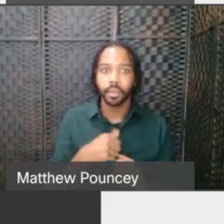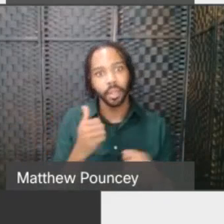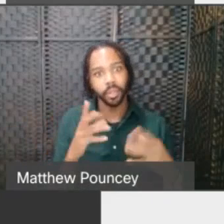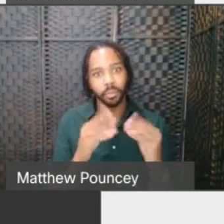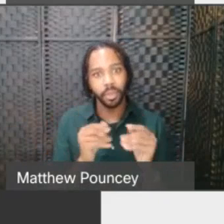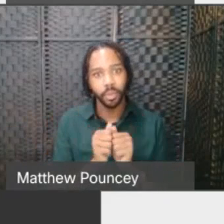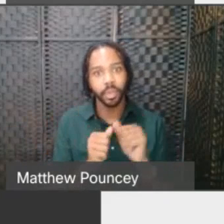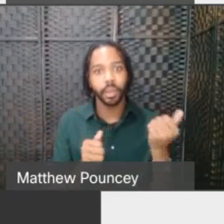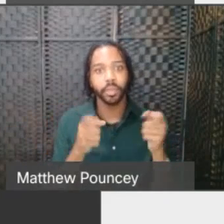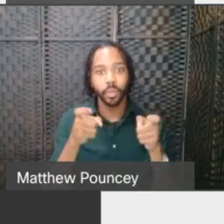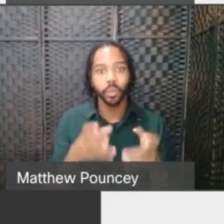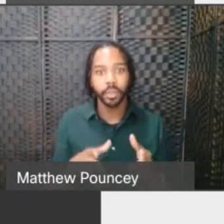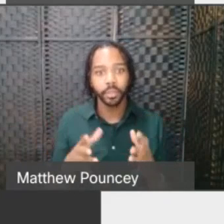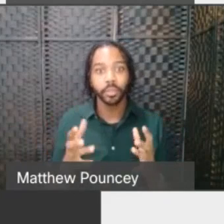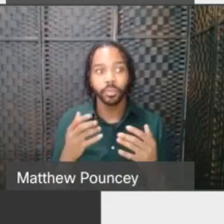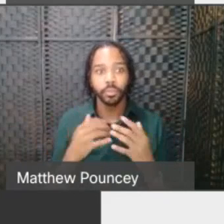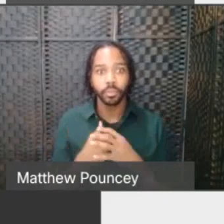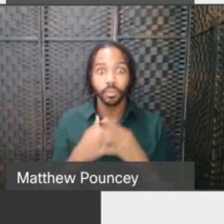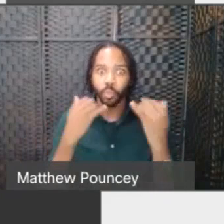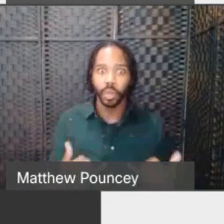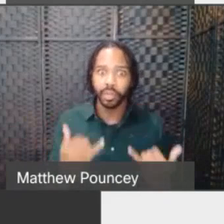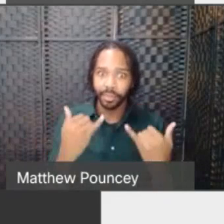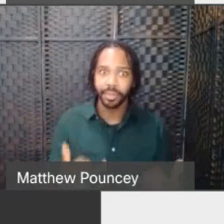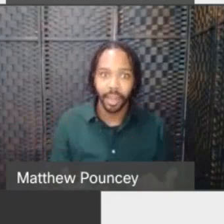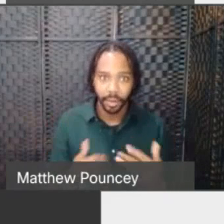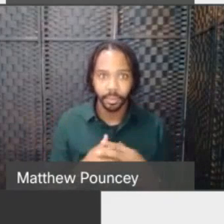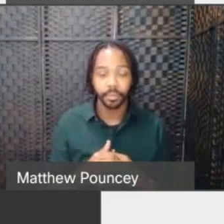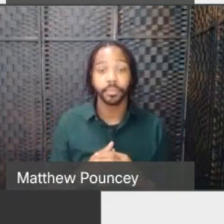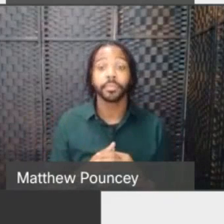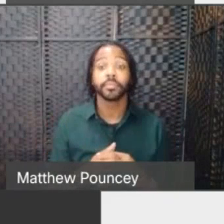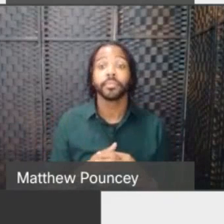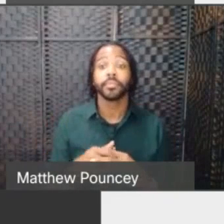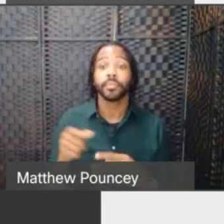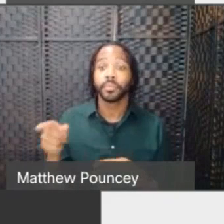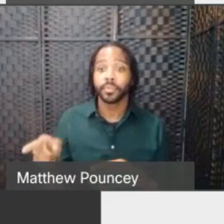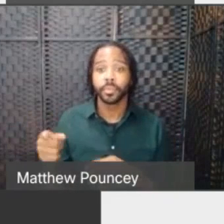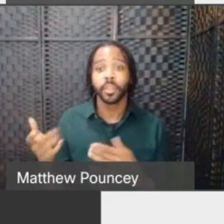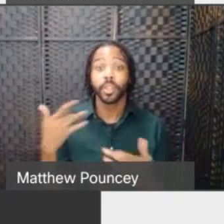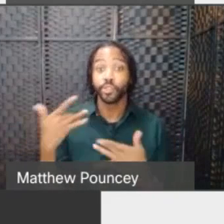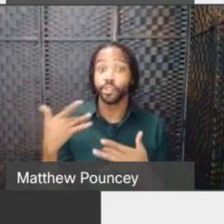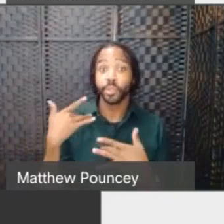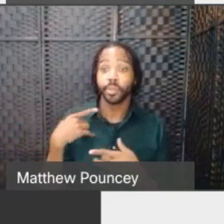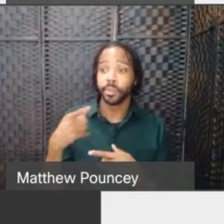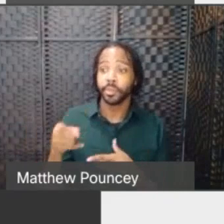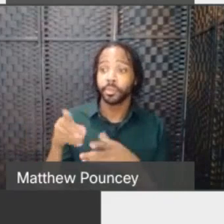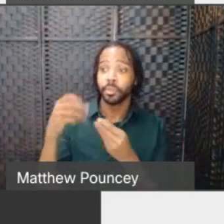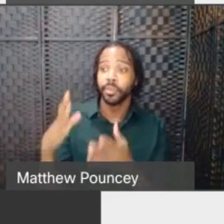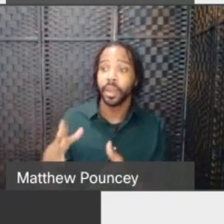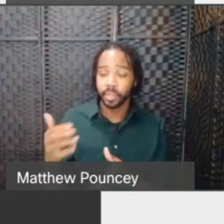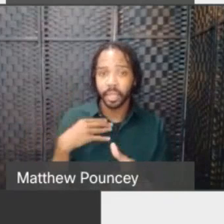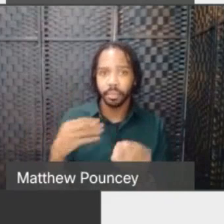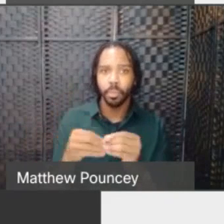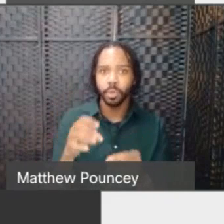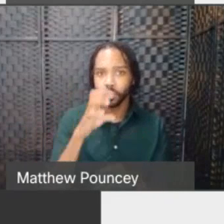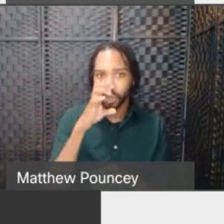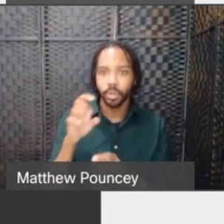the other directors in our cluster right now. So the concern is that even though providers can put in more stringent